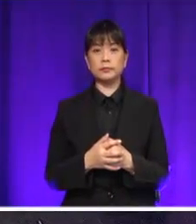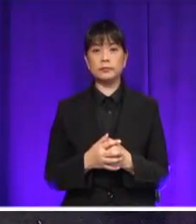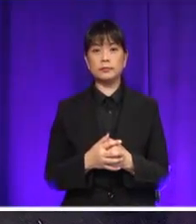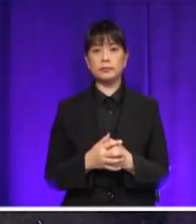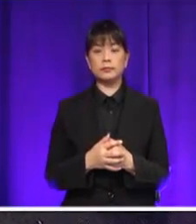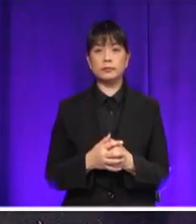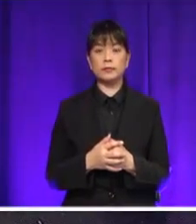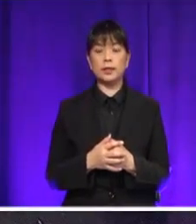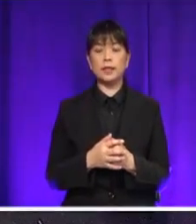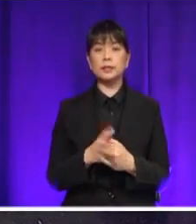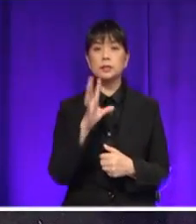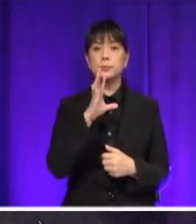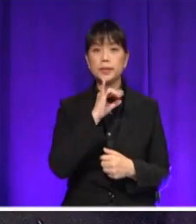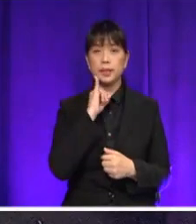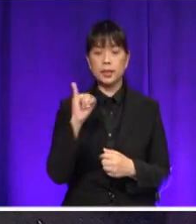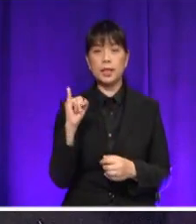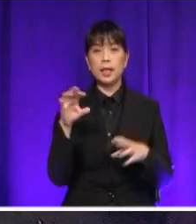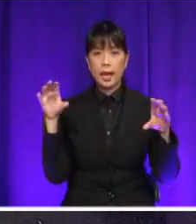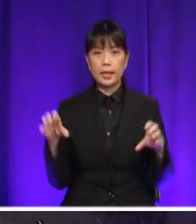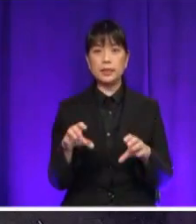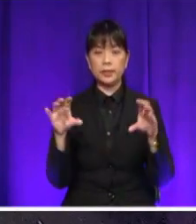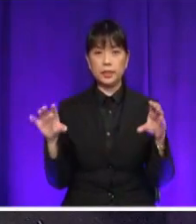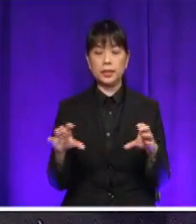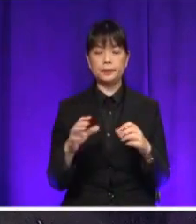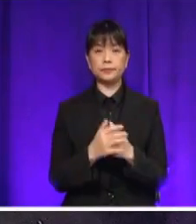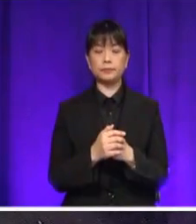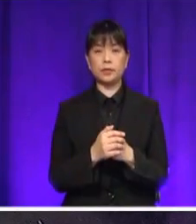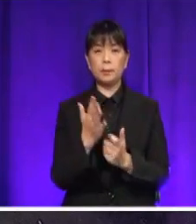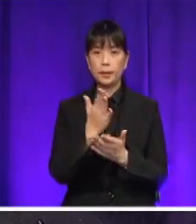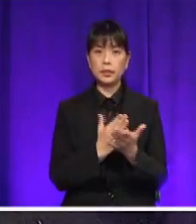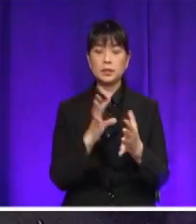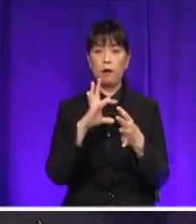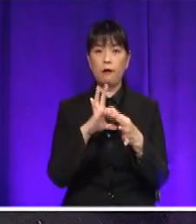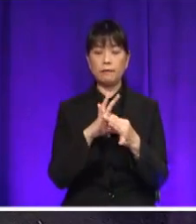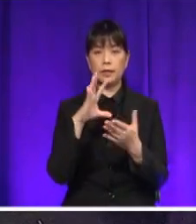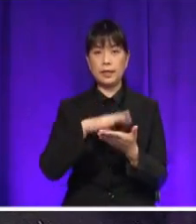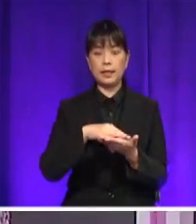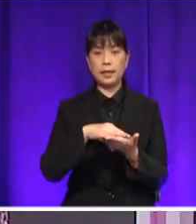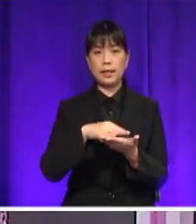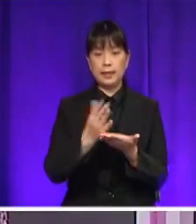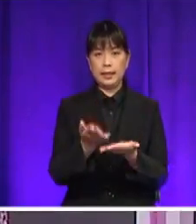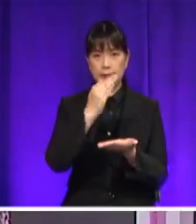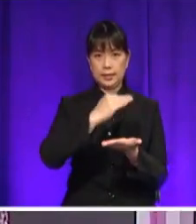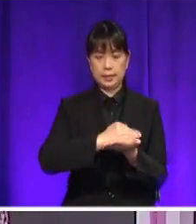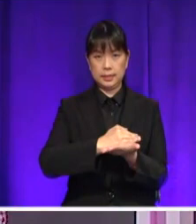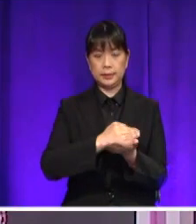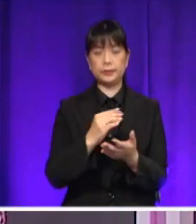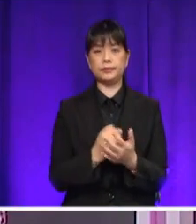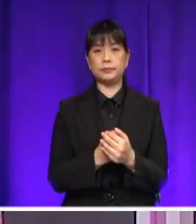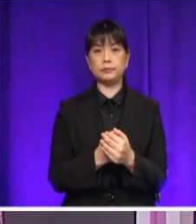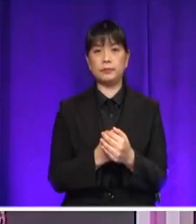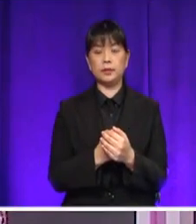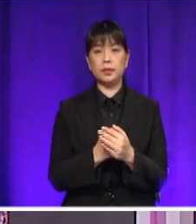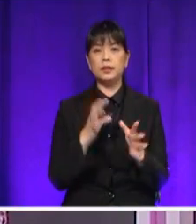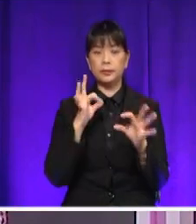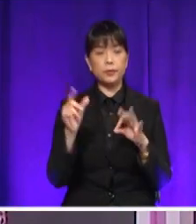is a speaking activity because part of the lesson is a complementary skill. Usually when you listen, you want to